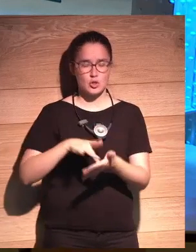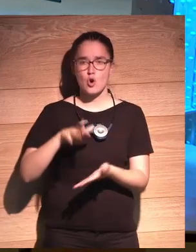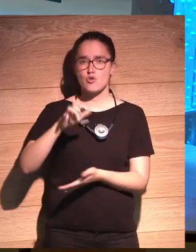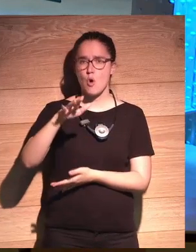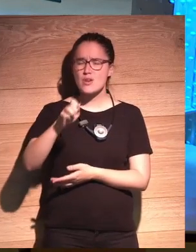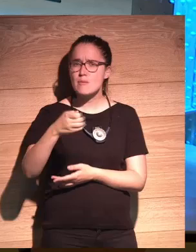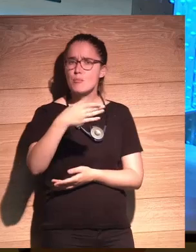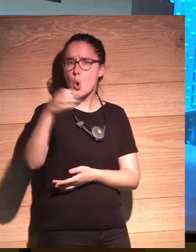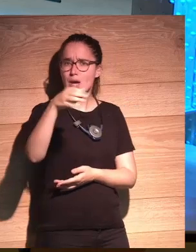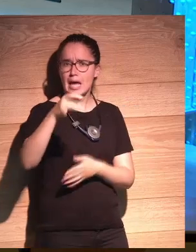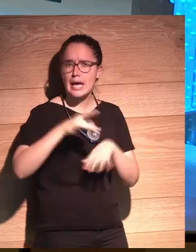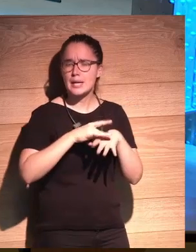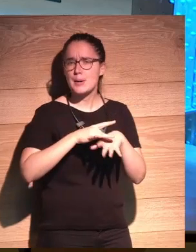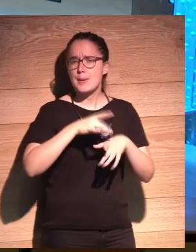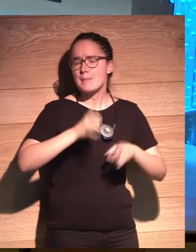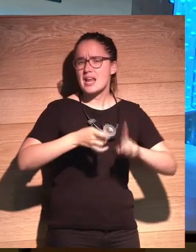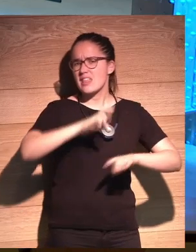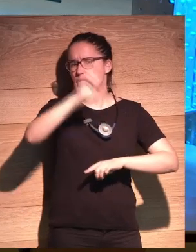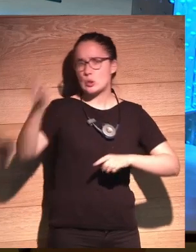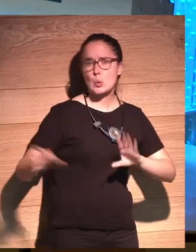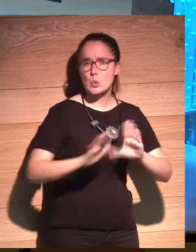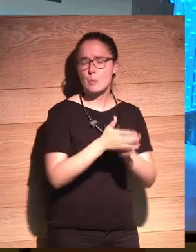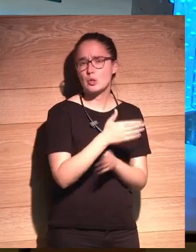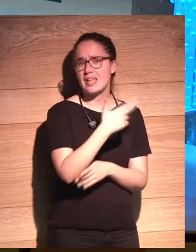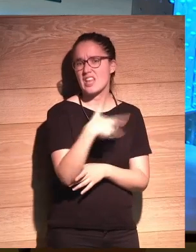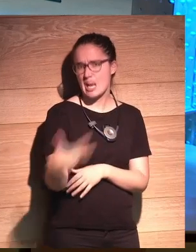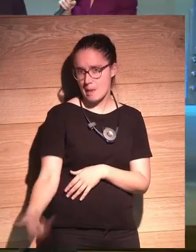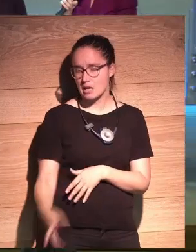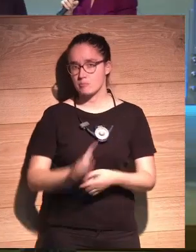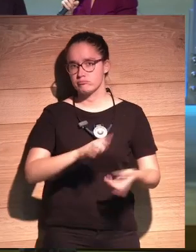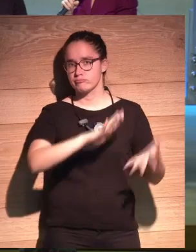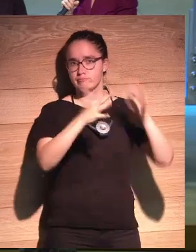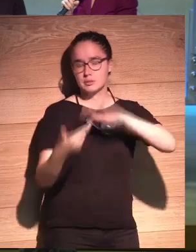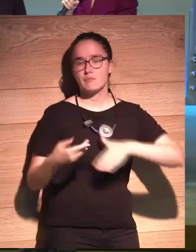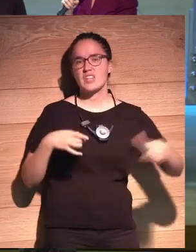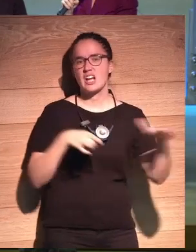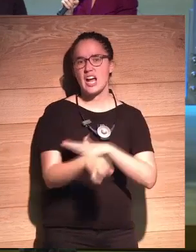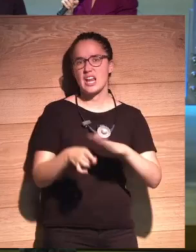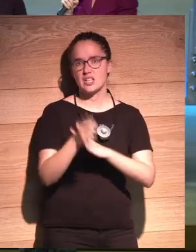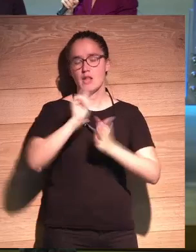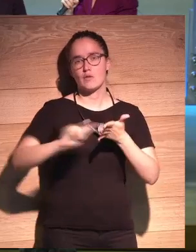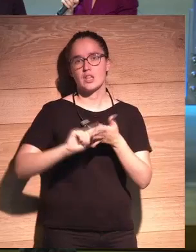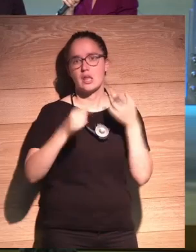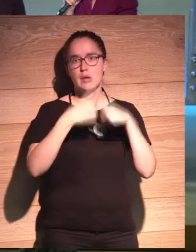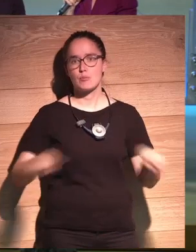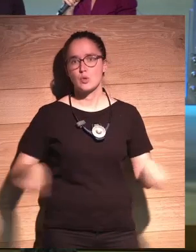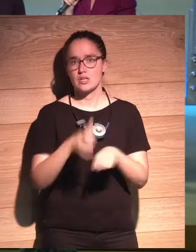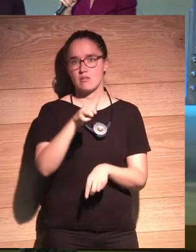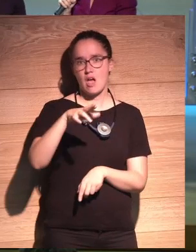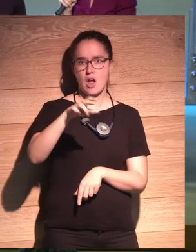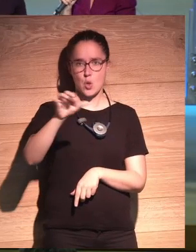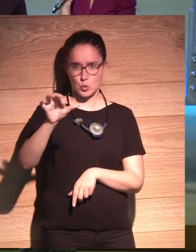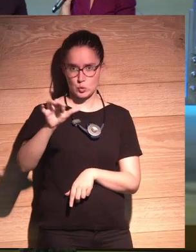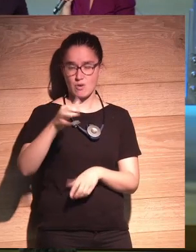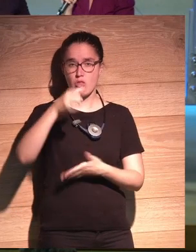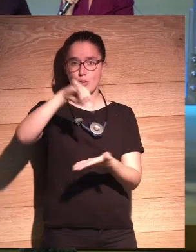the world of music. He was a roadie, booker, manager of different Danish groups, and then he became the